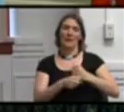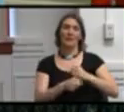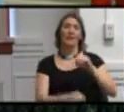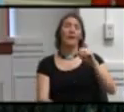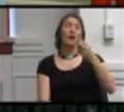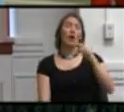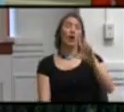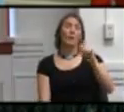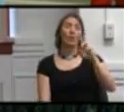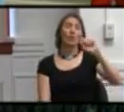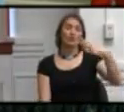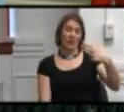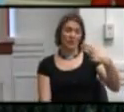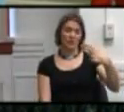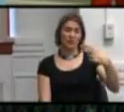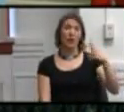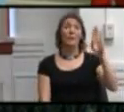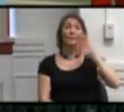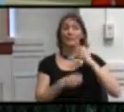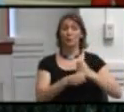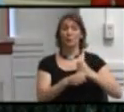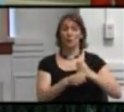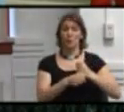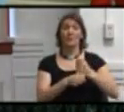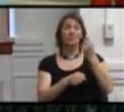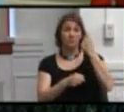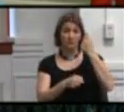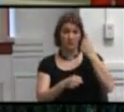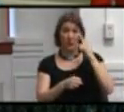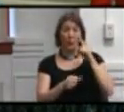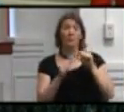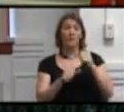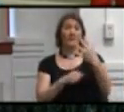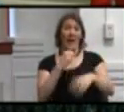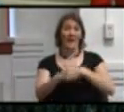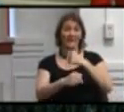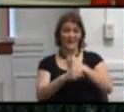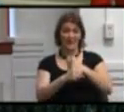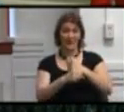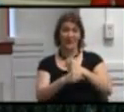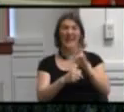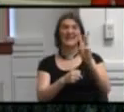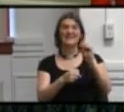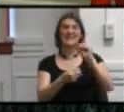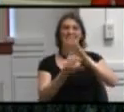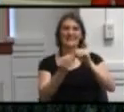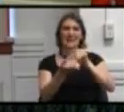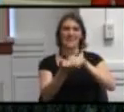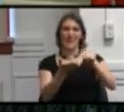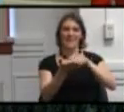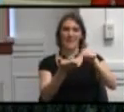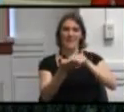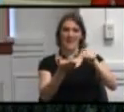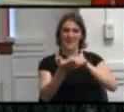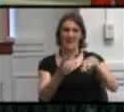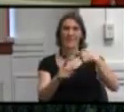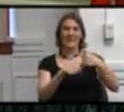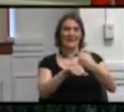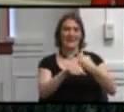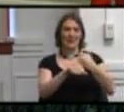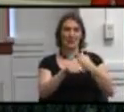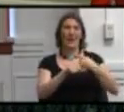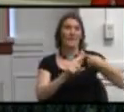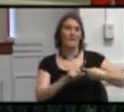LLC at 29 High Street with the following terms: 5 years, 60 monthly payments, 3% interest compounded monthly,